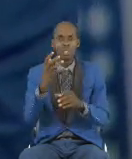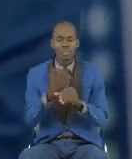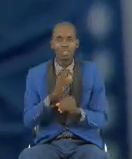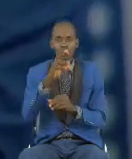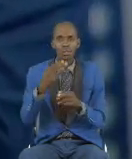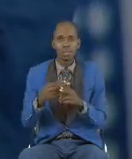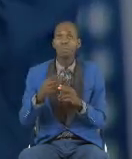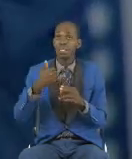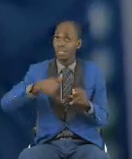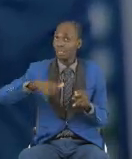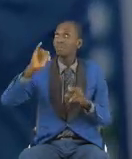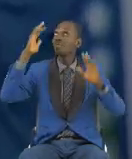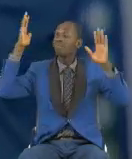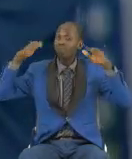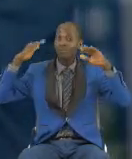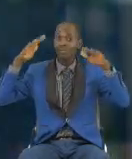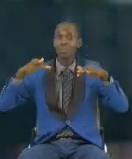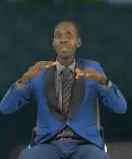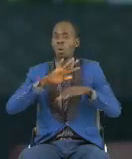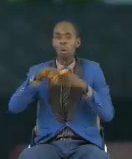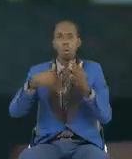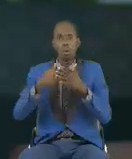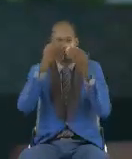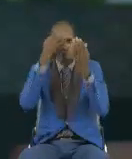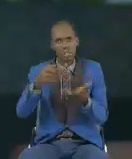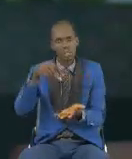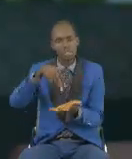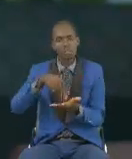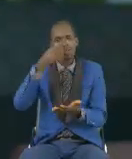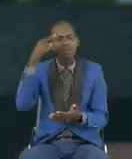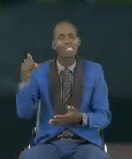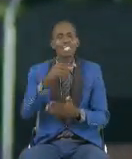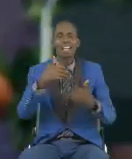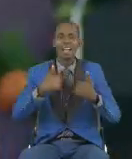falling. And they all stayed there. They had grace. You will have grace.